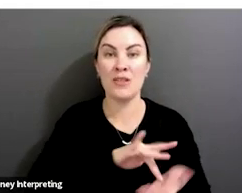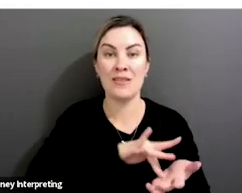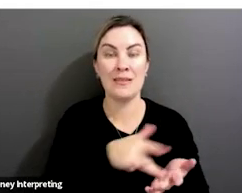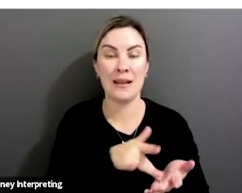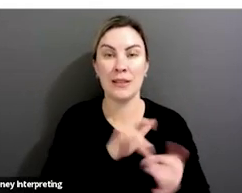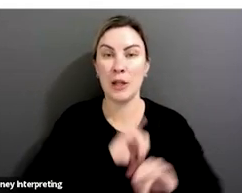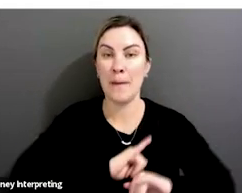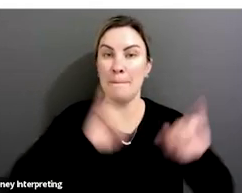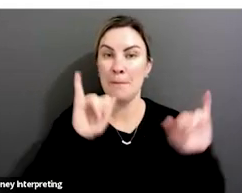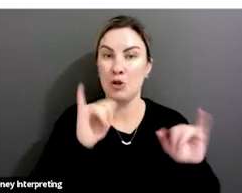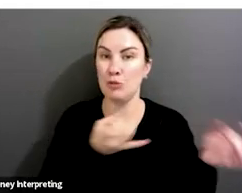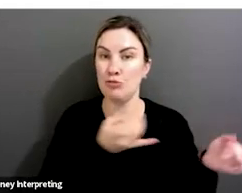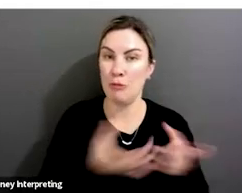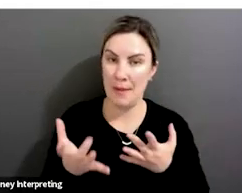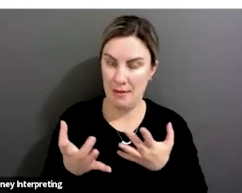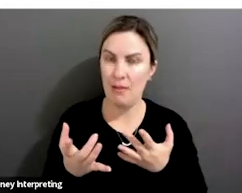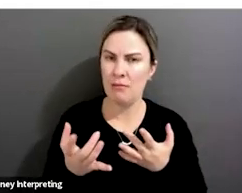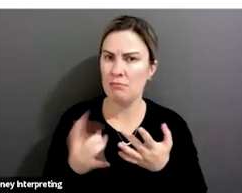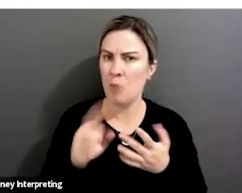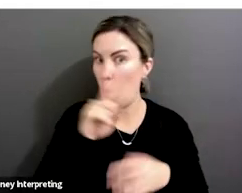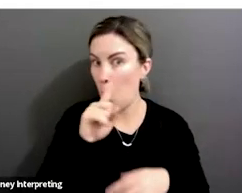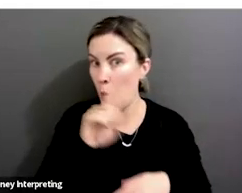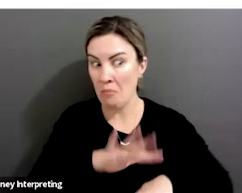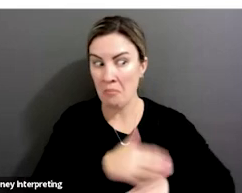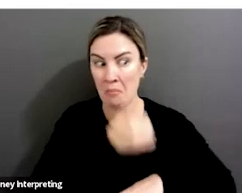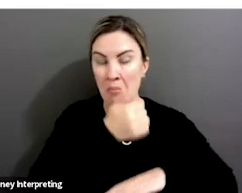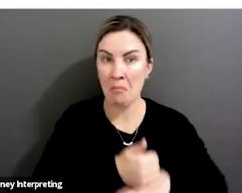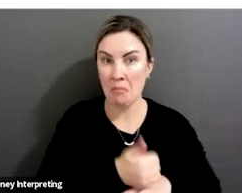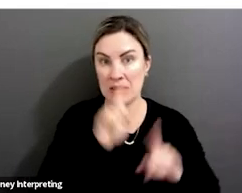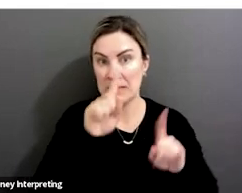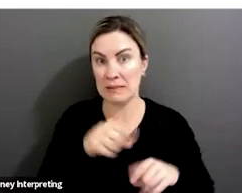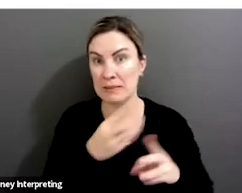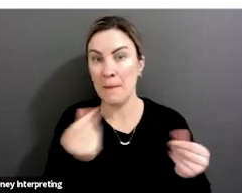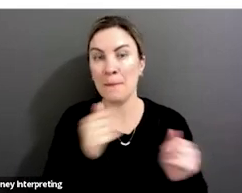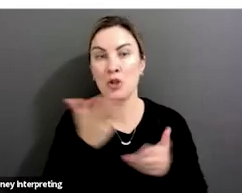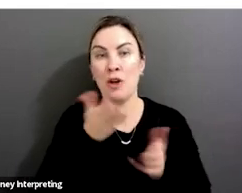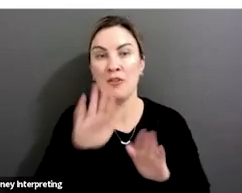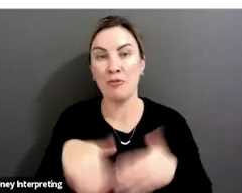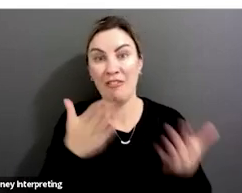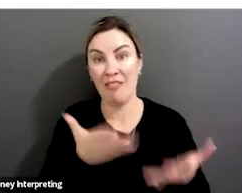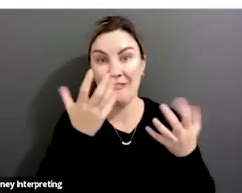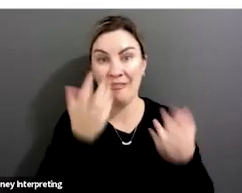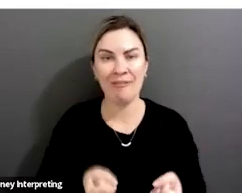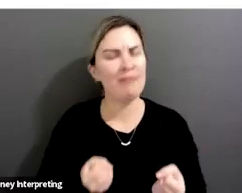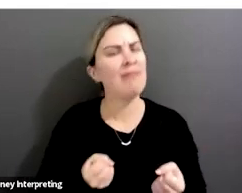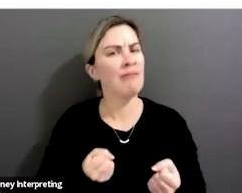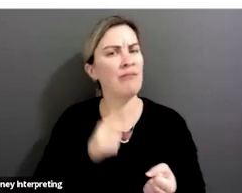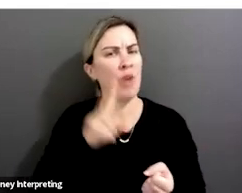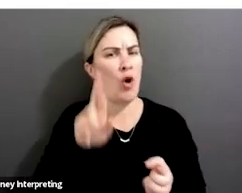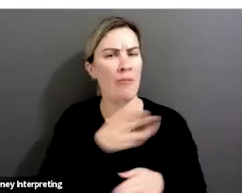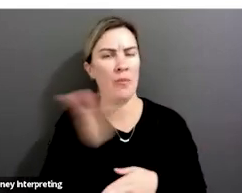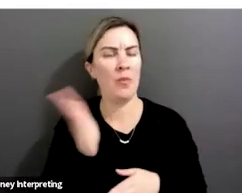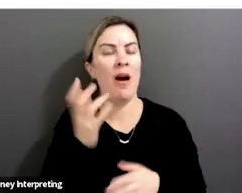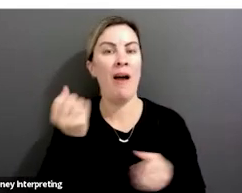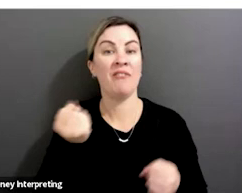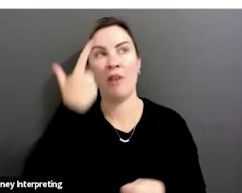education program, and some of the early implementation by service providers today to hopefully give you some tips and tricks to take away into